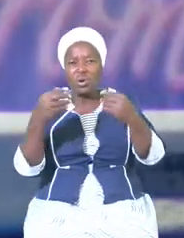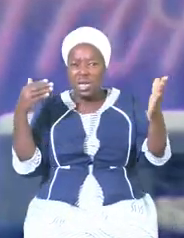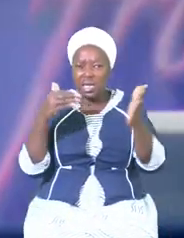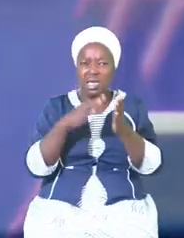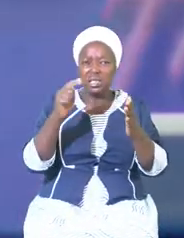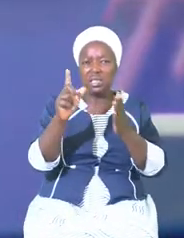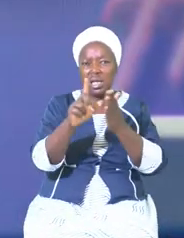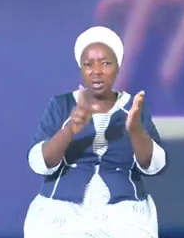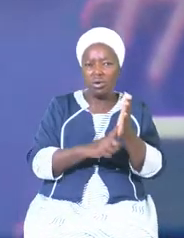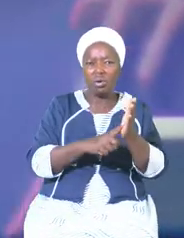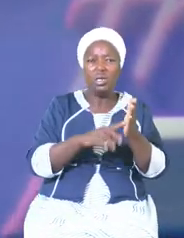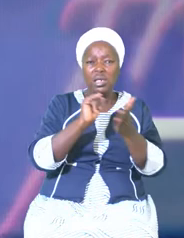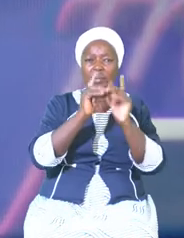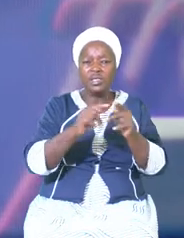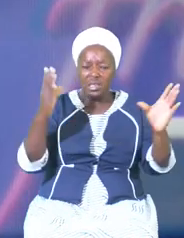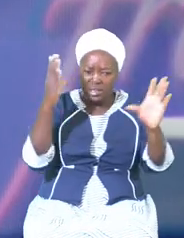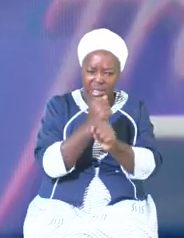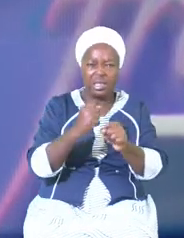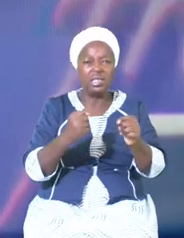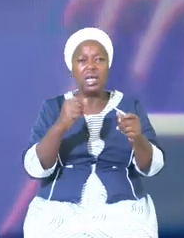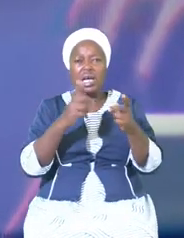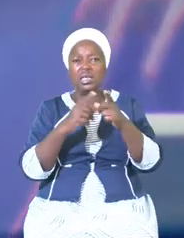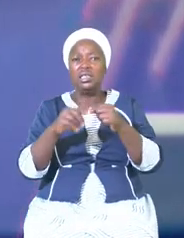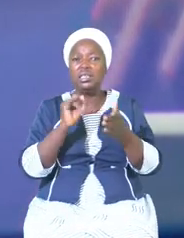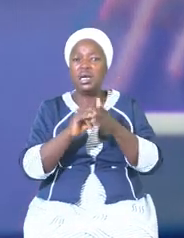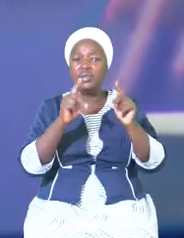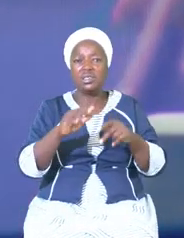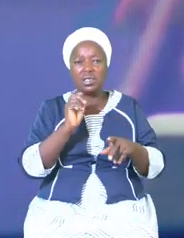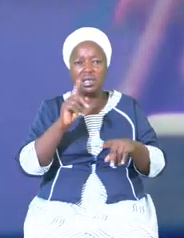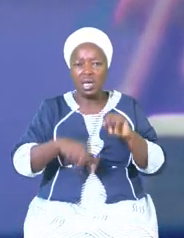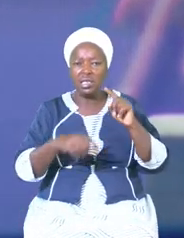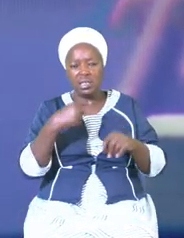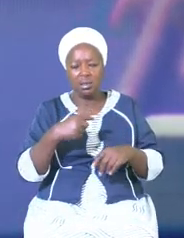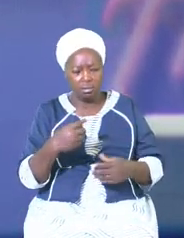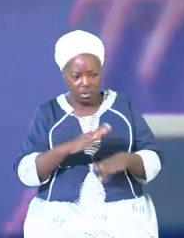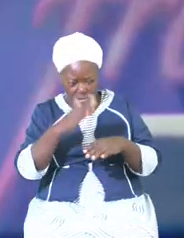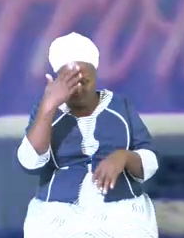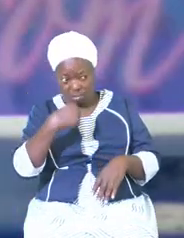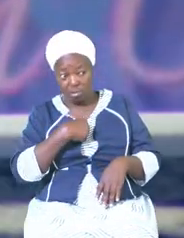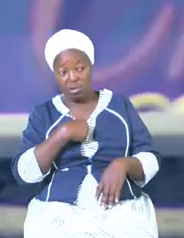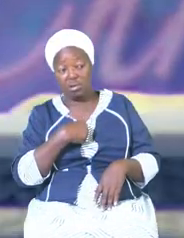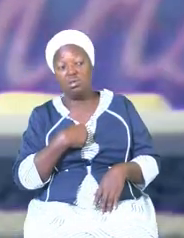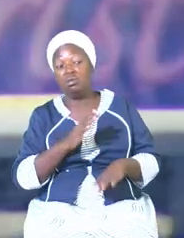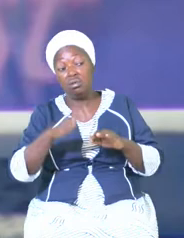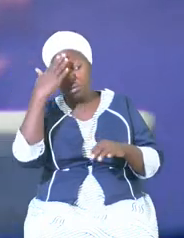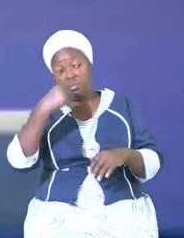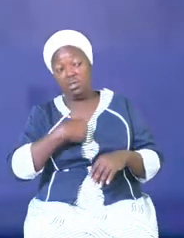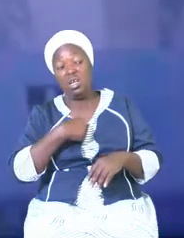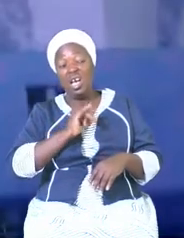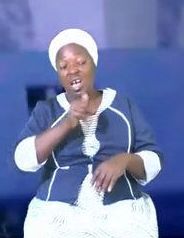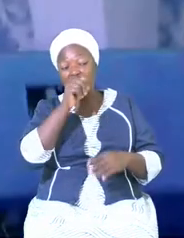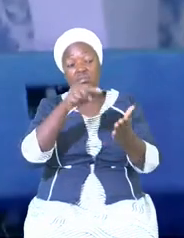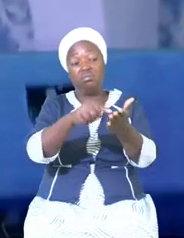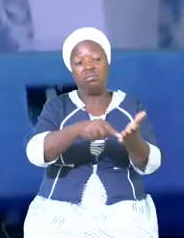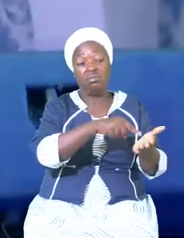he's arrested, and he cannot say, I am Mr. So-and-so. You cannot say, I am